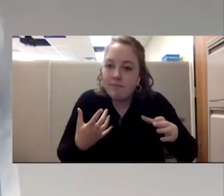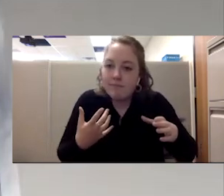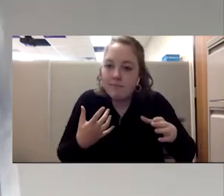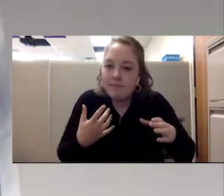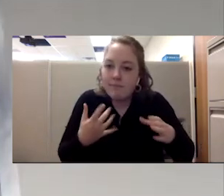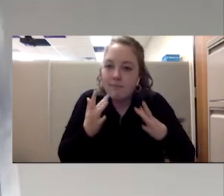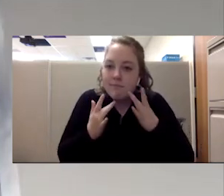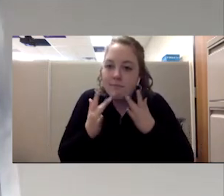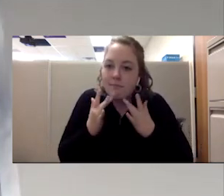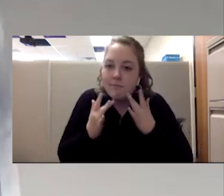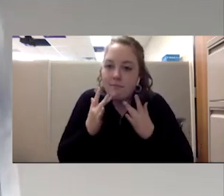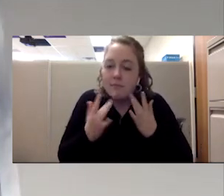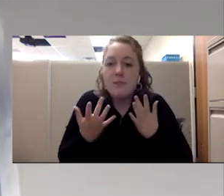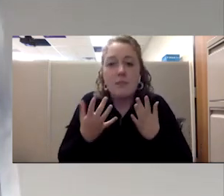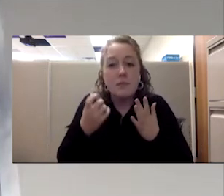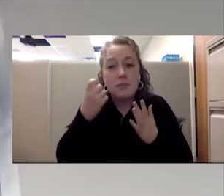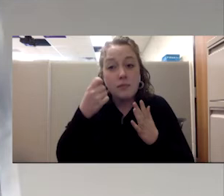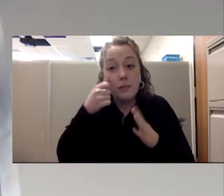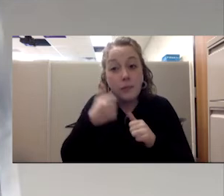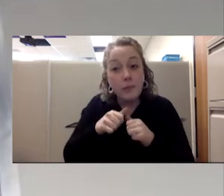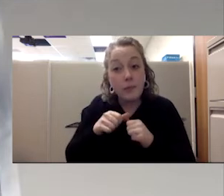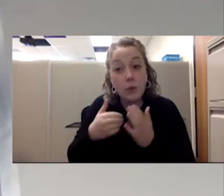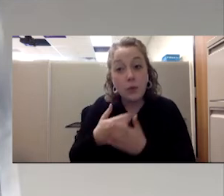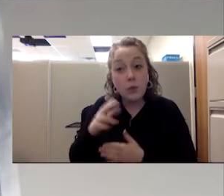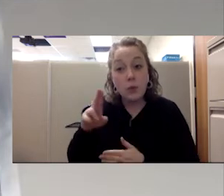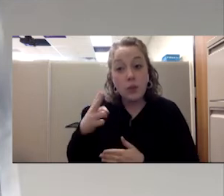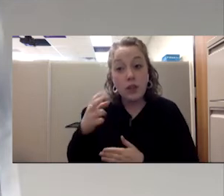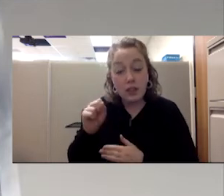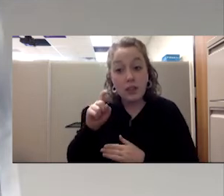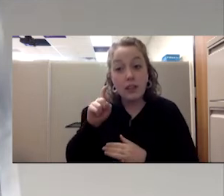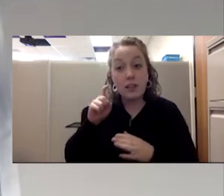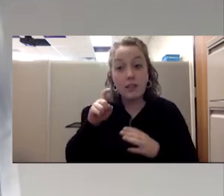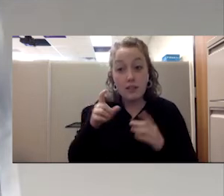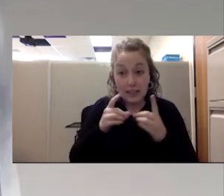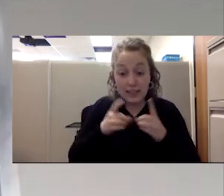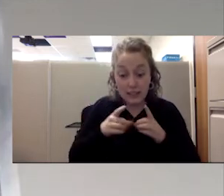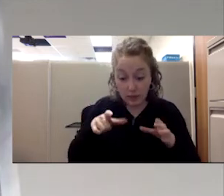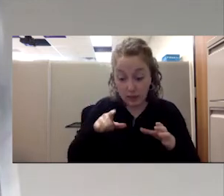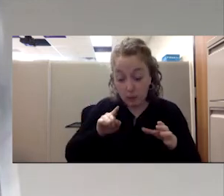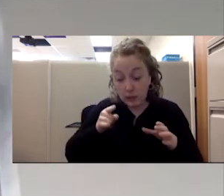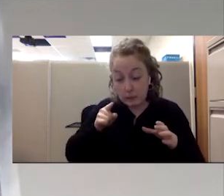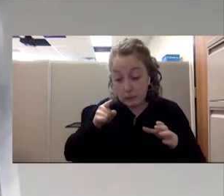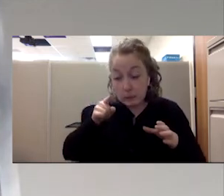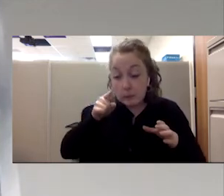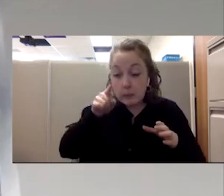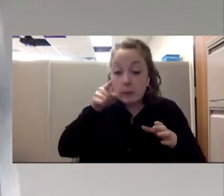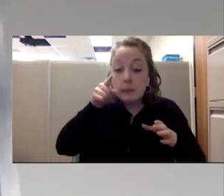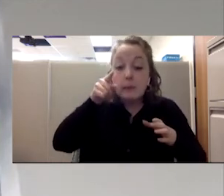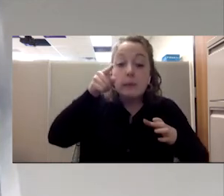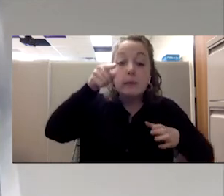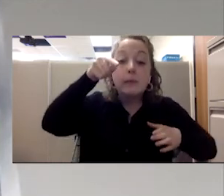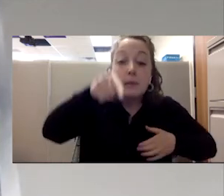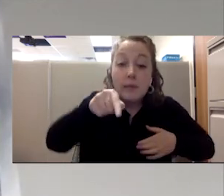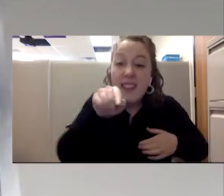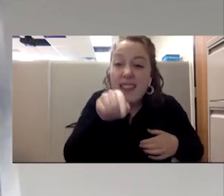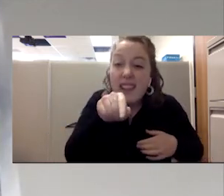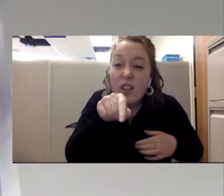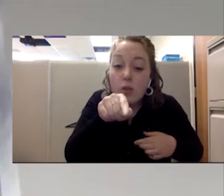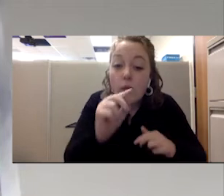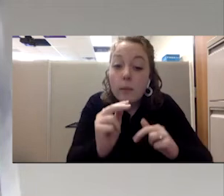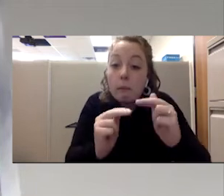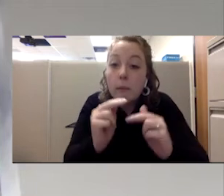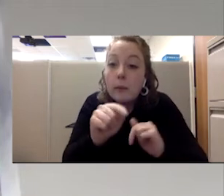Even with, I think, the new university site, we had to go absolutely to the edge of the district to find a spot for it. And